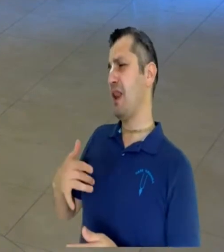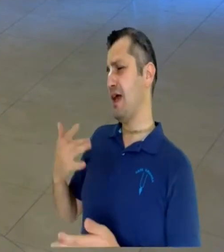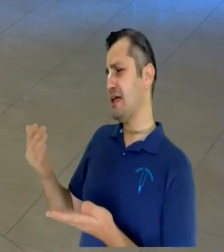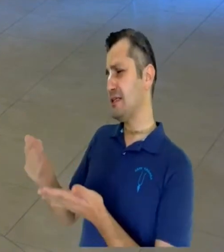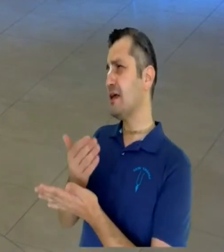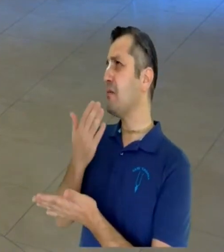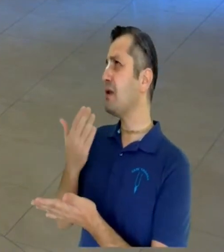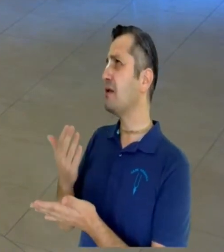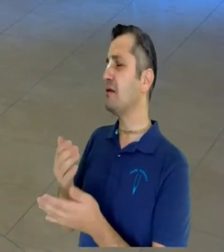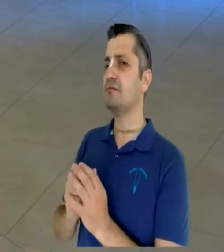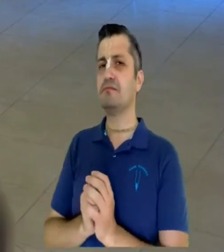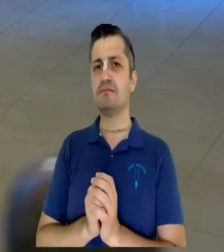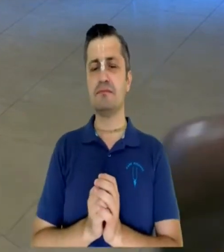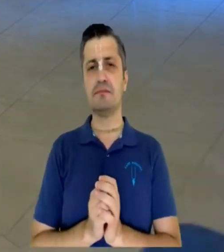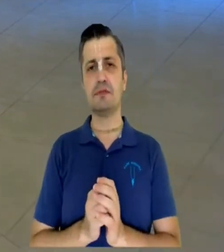of,